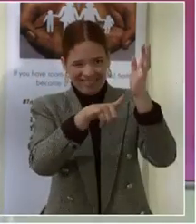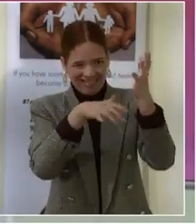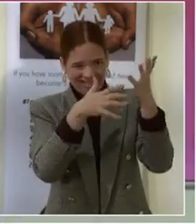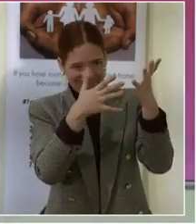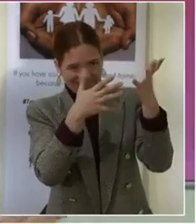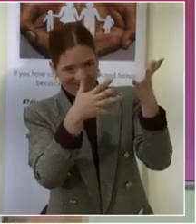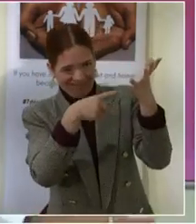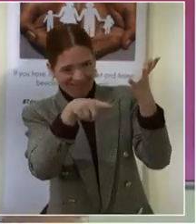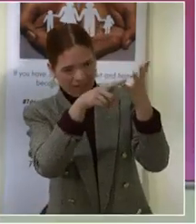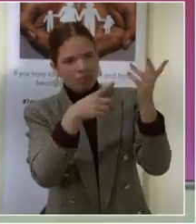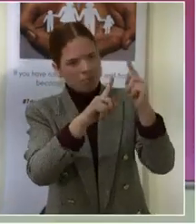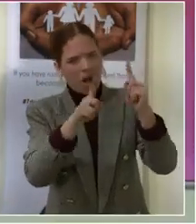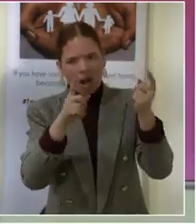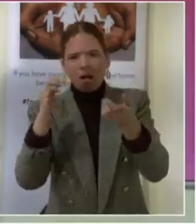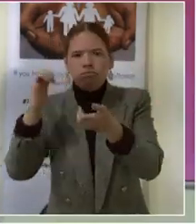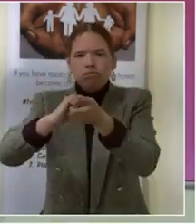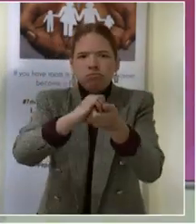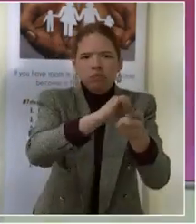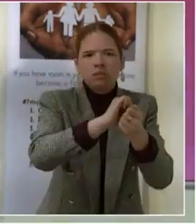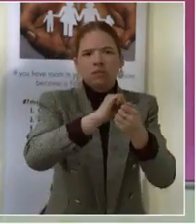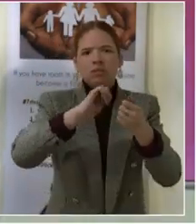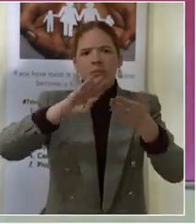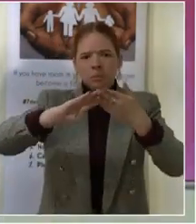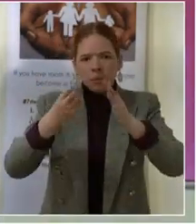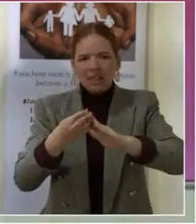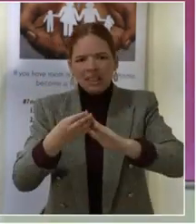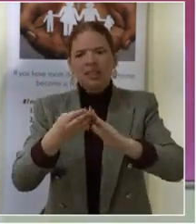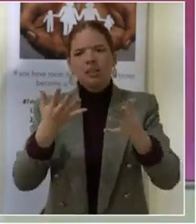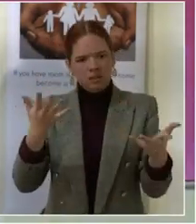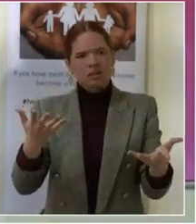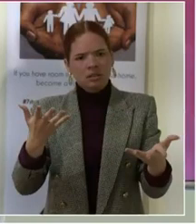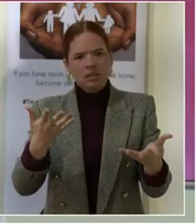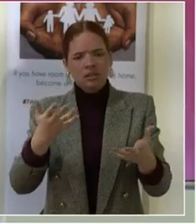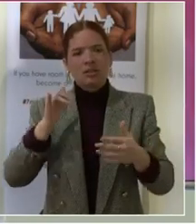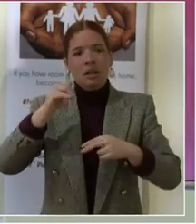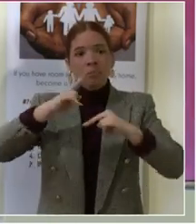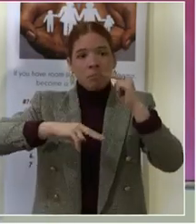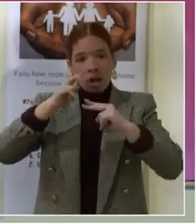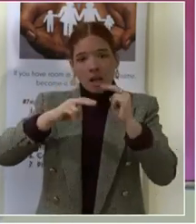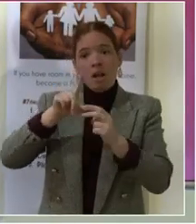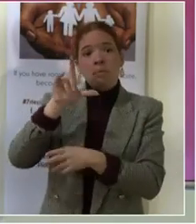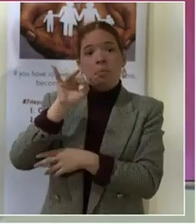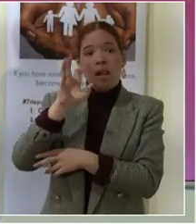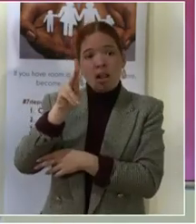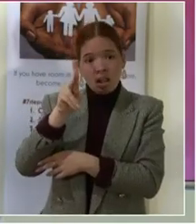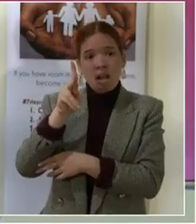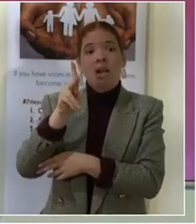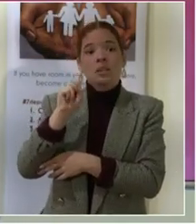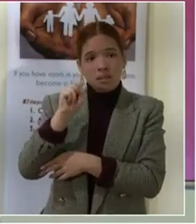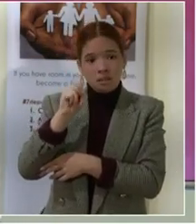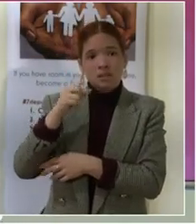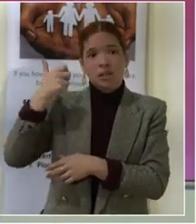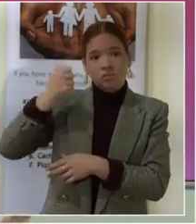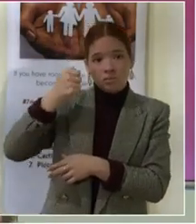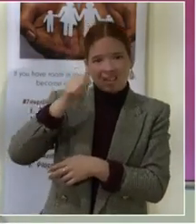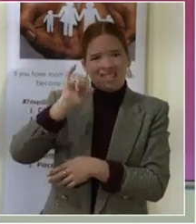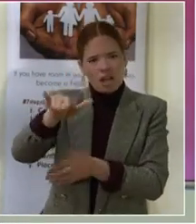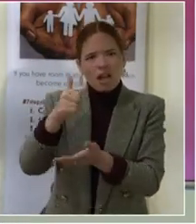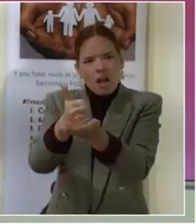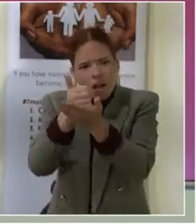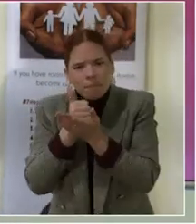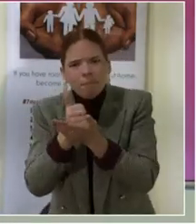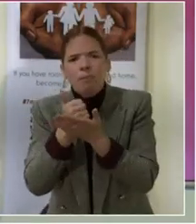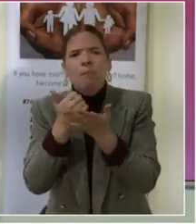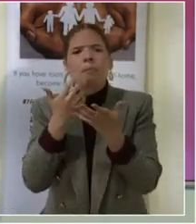DPR, from DYRS, we know that what they do is create opportunities for the concerned and committed residents of the district to play their